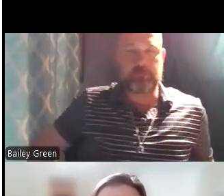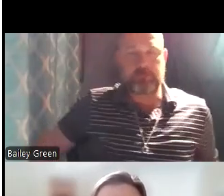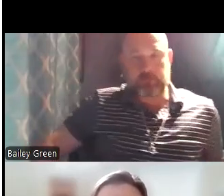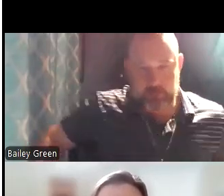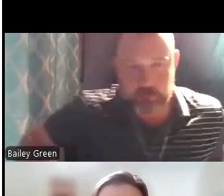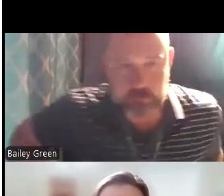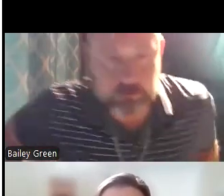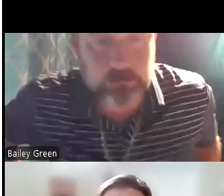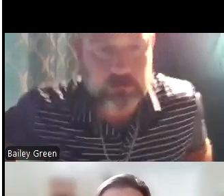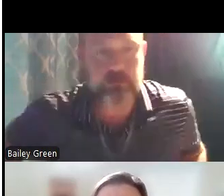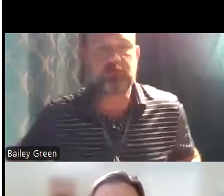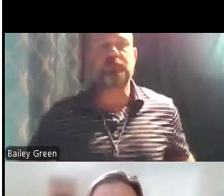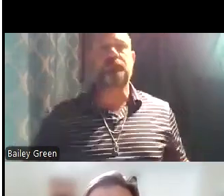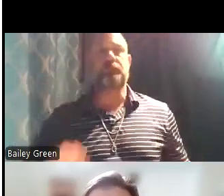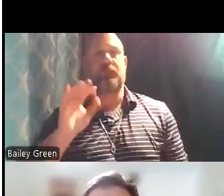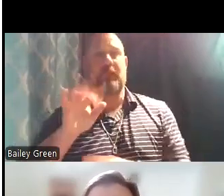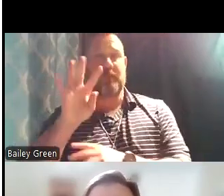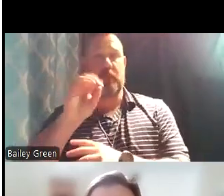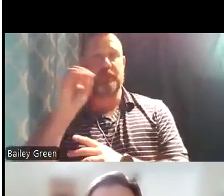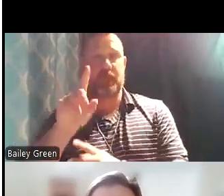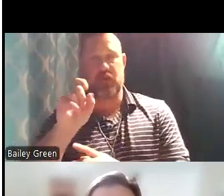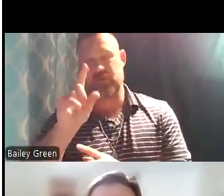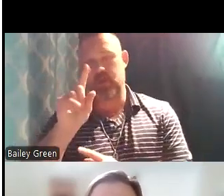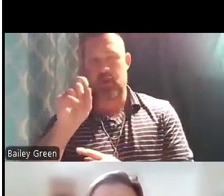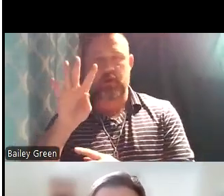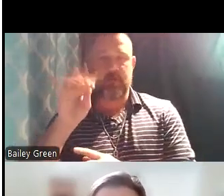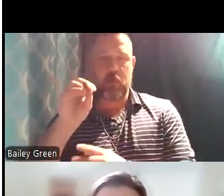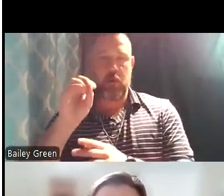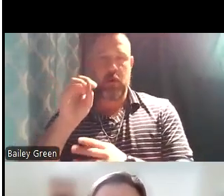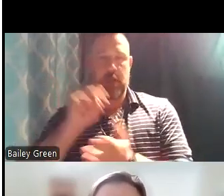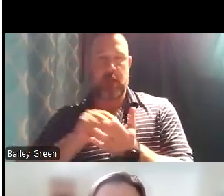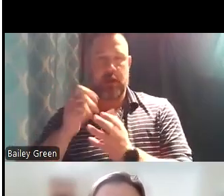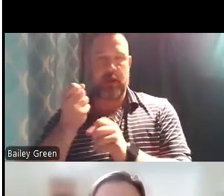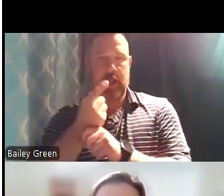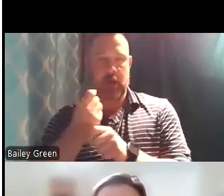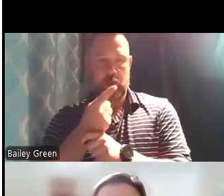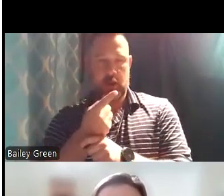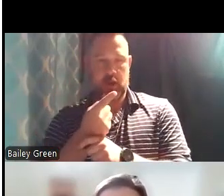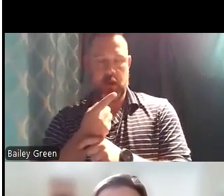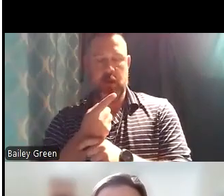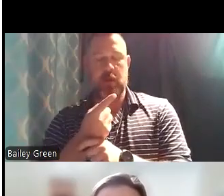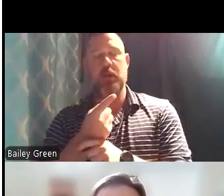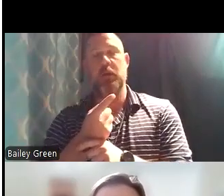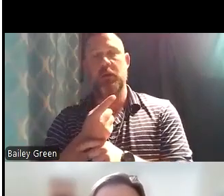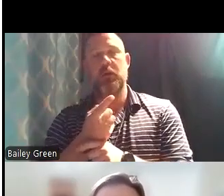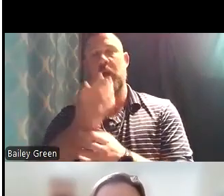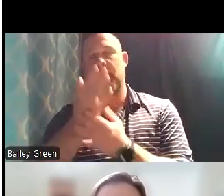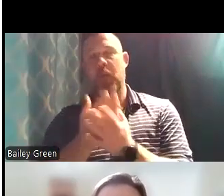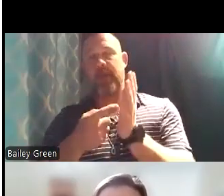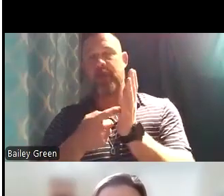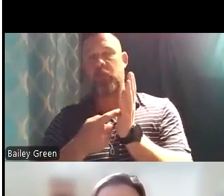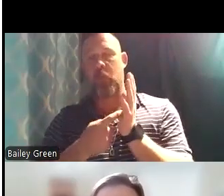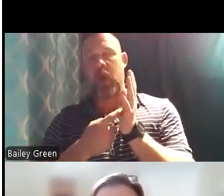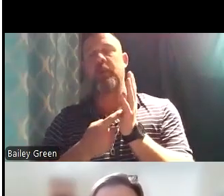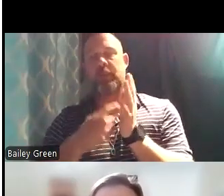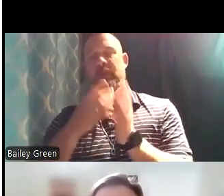be around $120 to $140 million annually. There are part of the requirement is that a